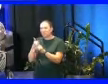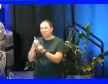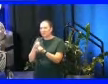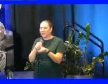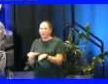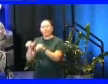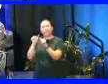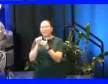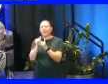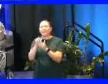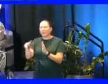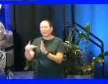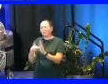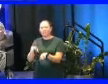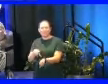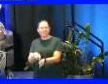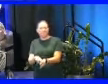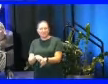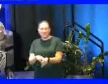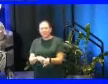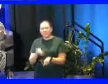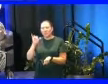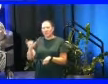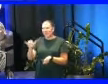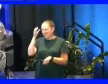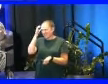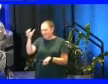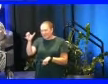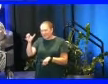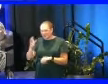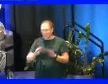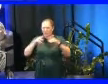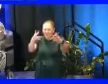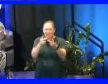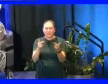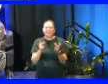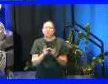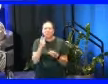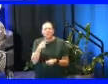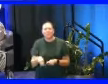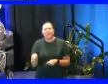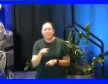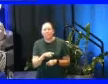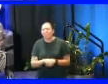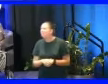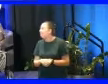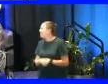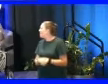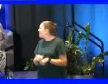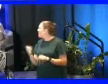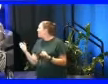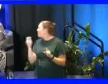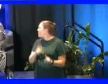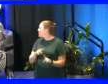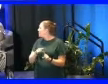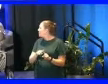role, but, just so it's a little transferable. And jumping off of that, Vicki, I'm going to come back to you if that's